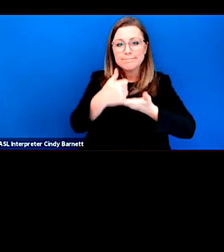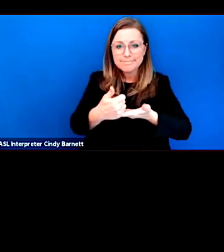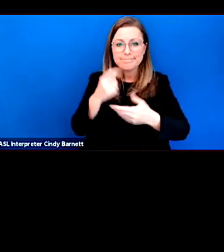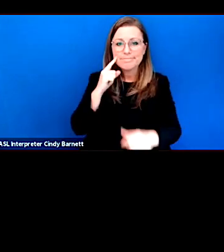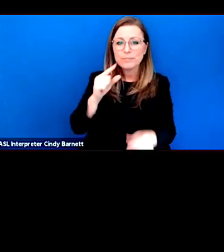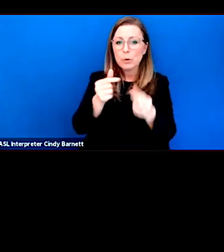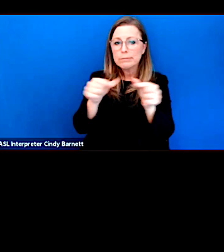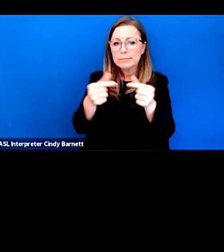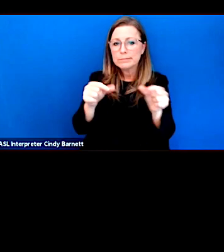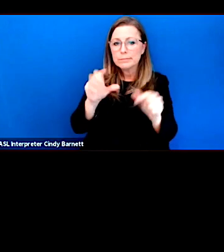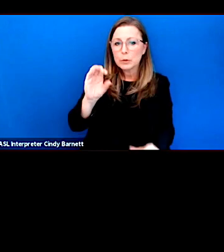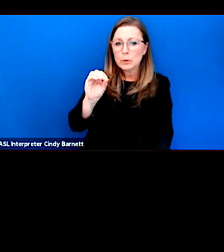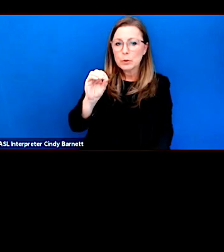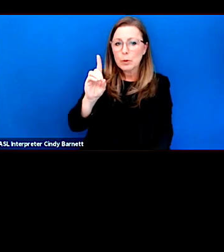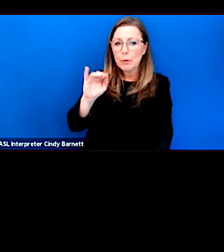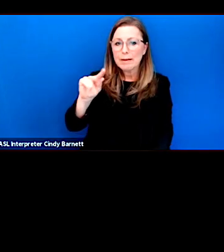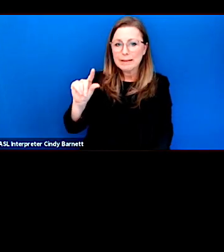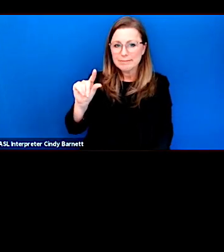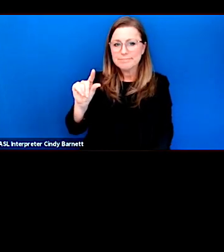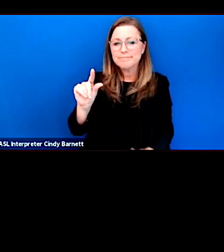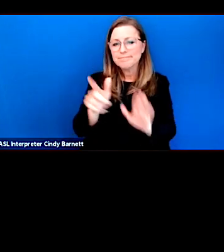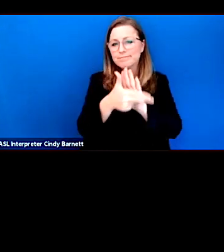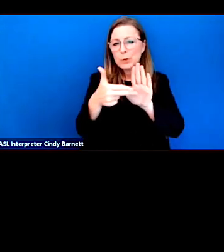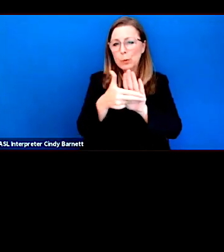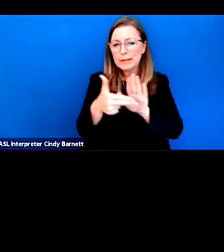we discuss deductive coding.